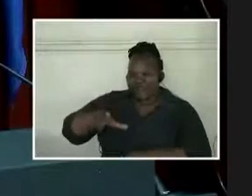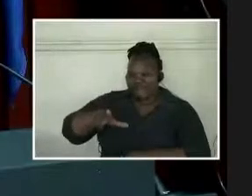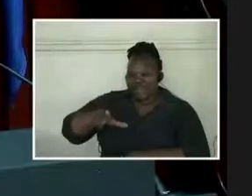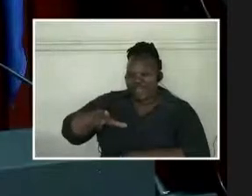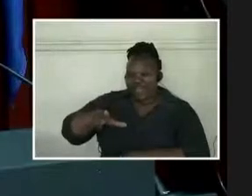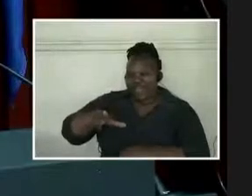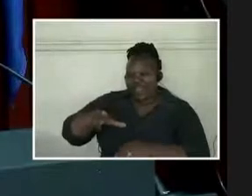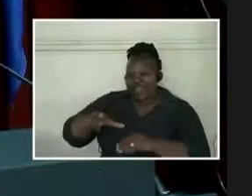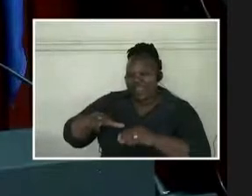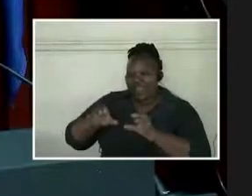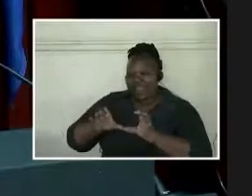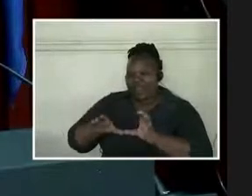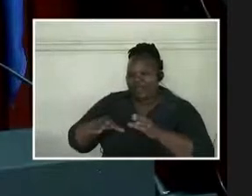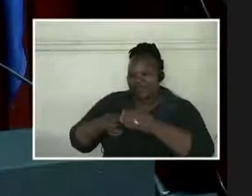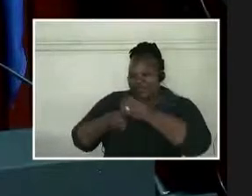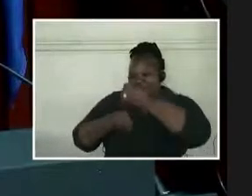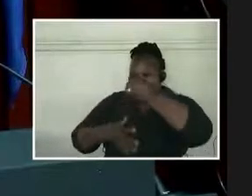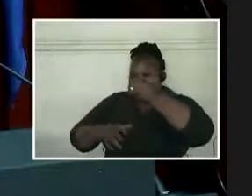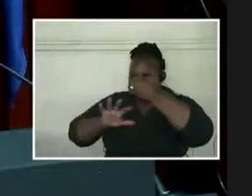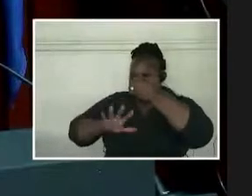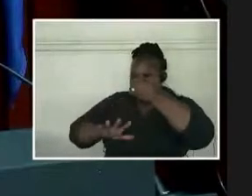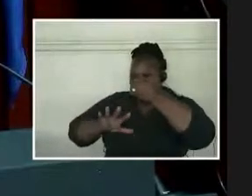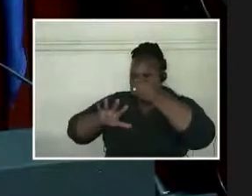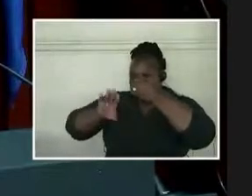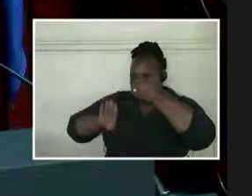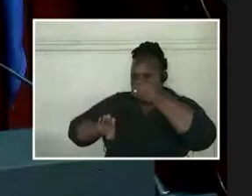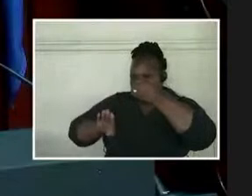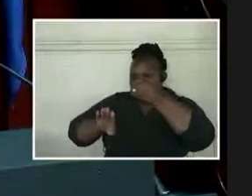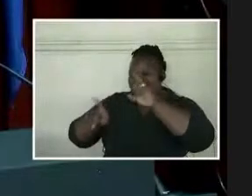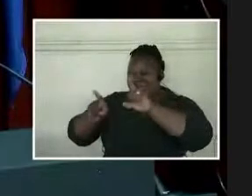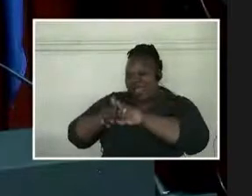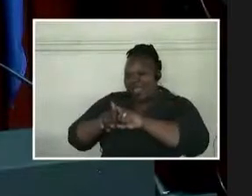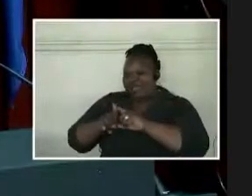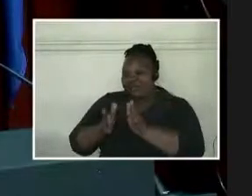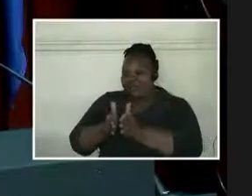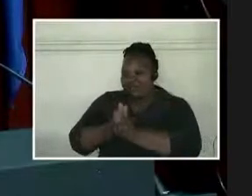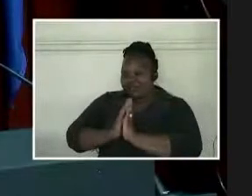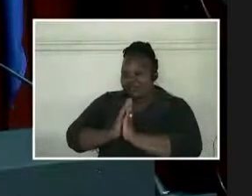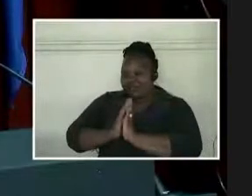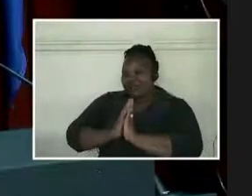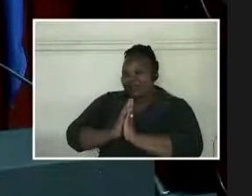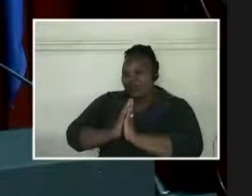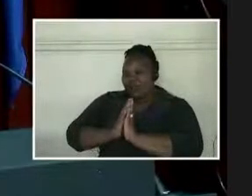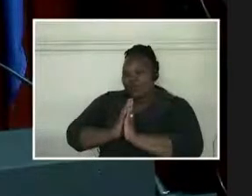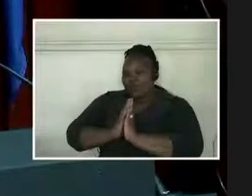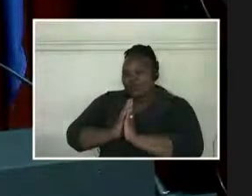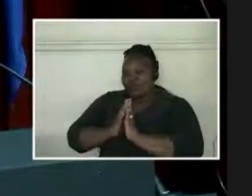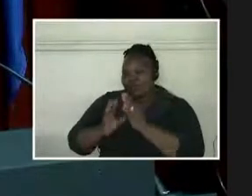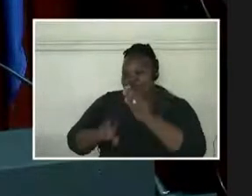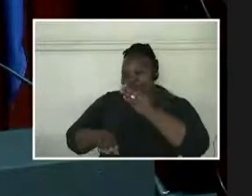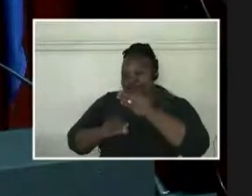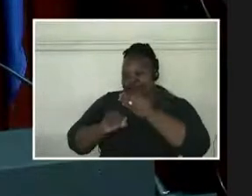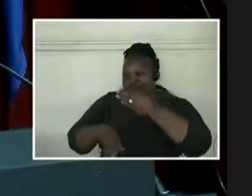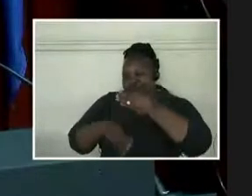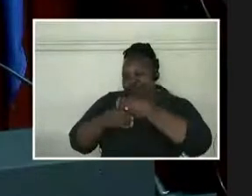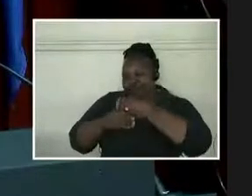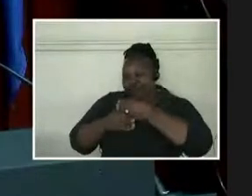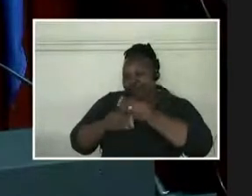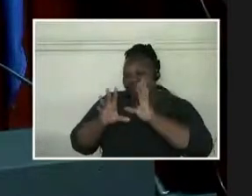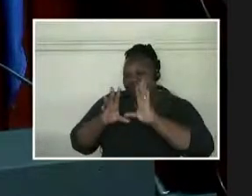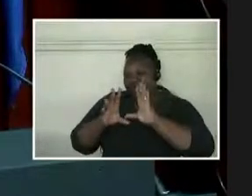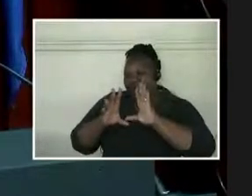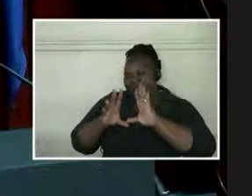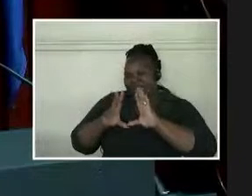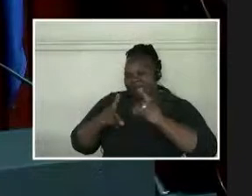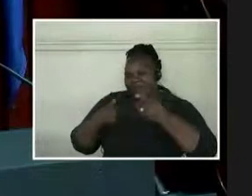rocket 5b and the public service act as per request by the premier to amend section 2 to create a department of